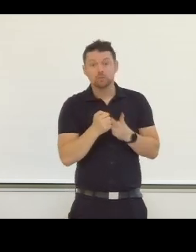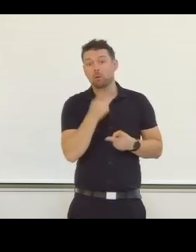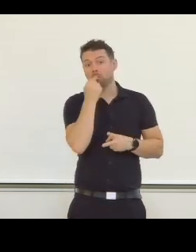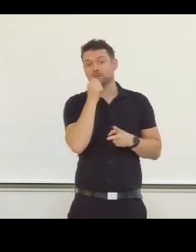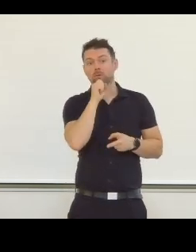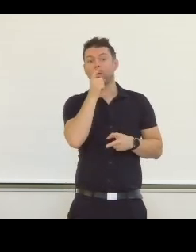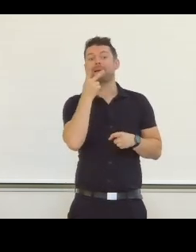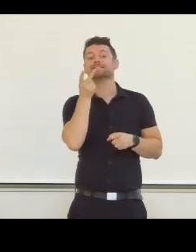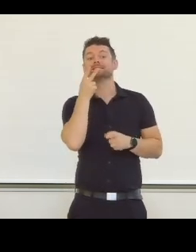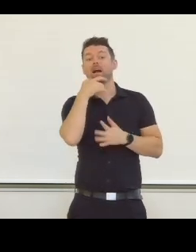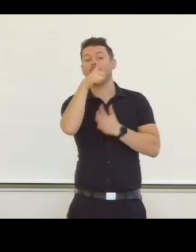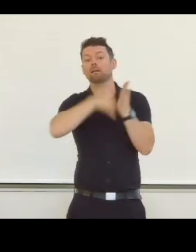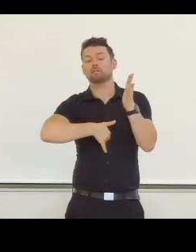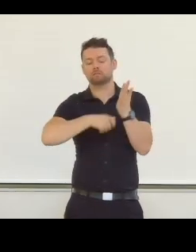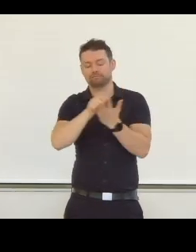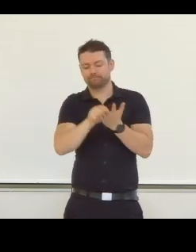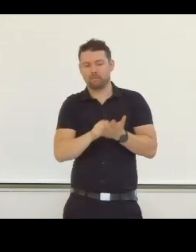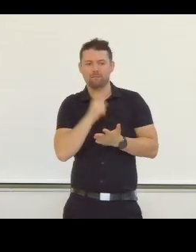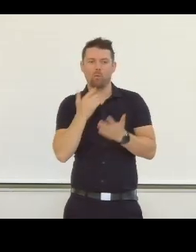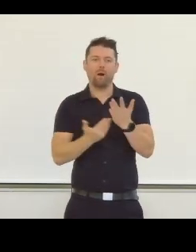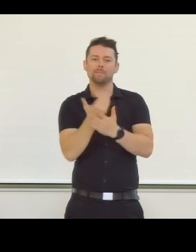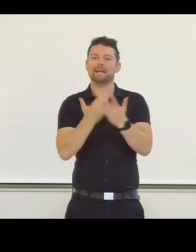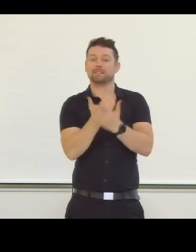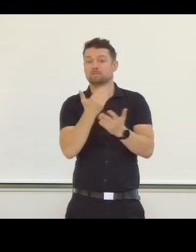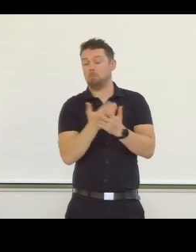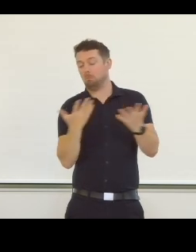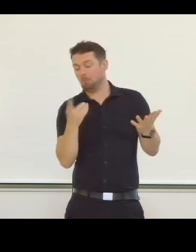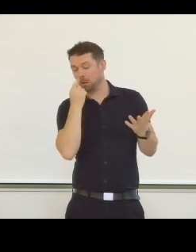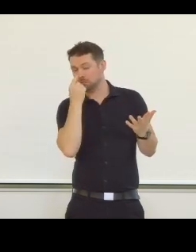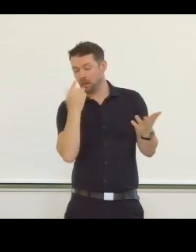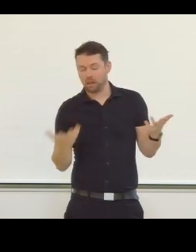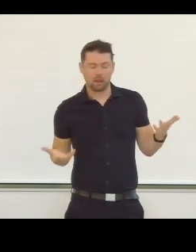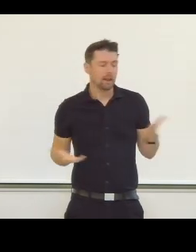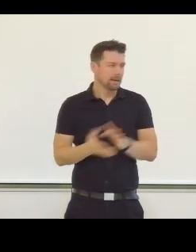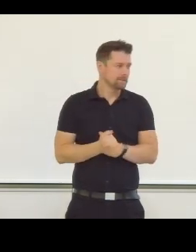paper describing the updated concept.